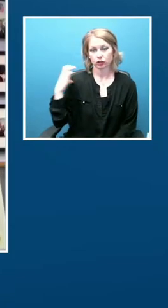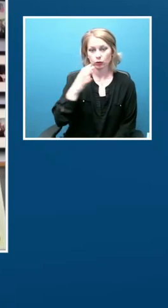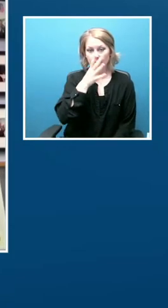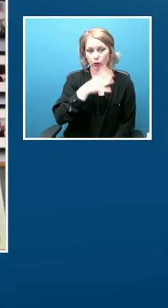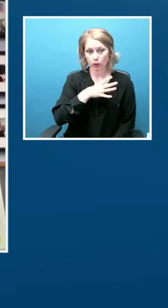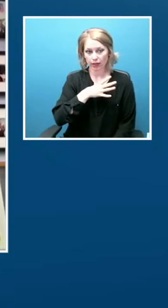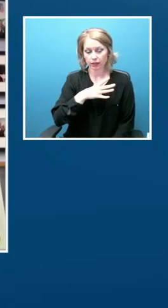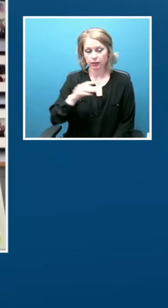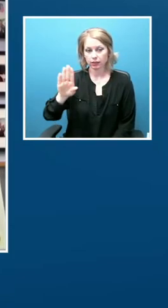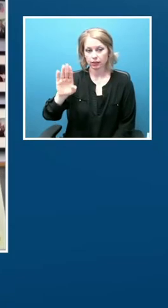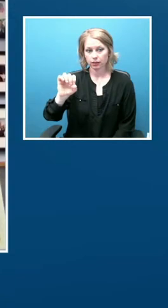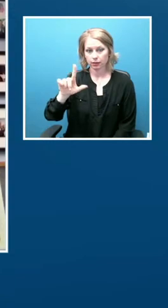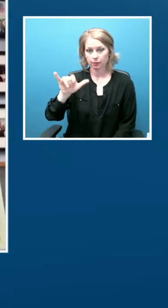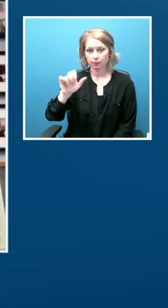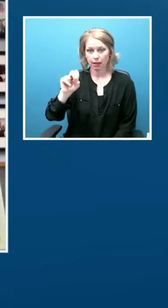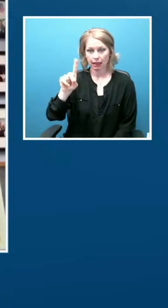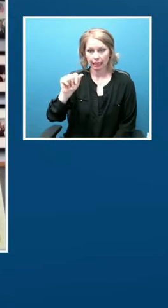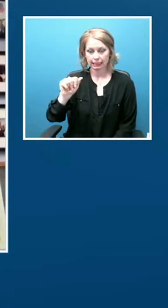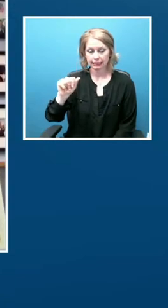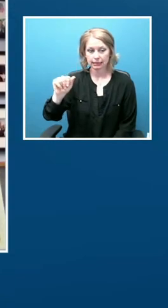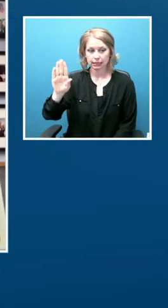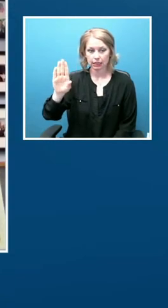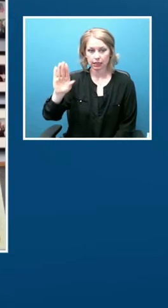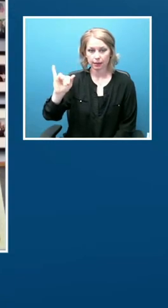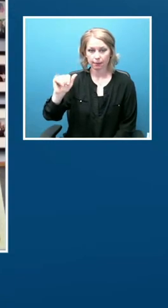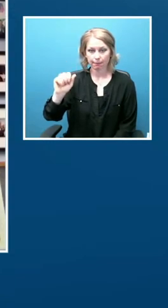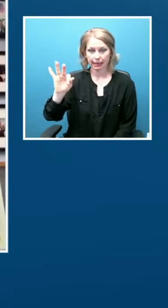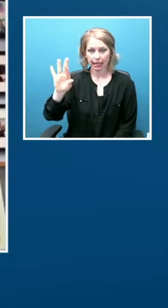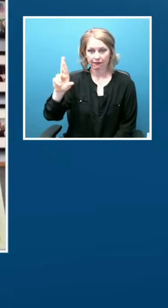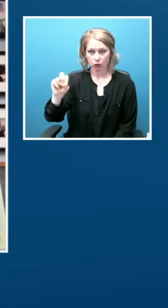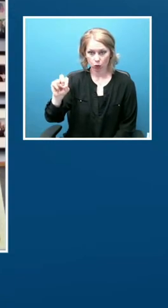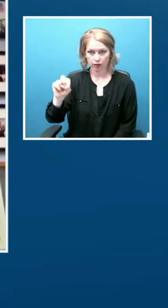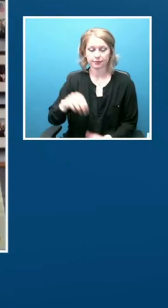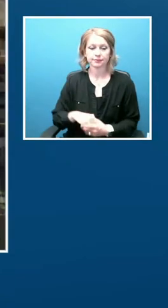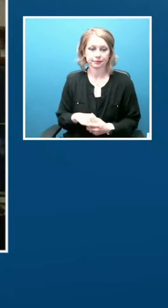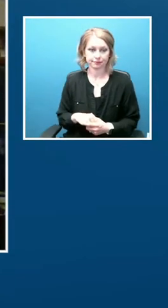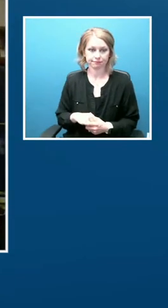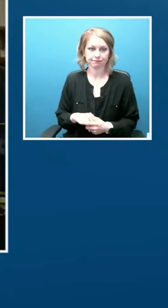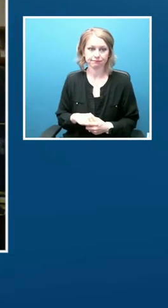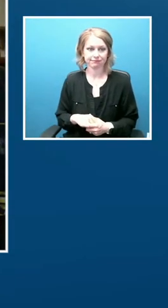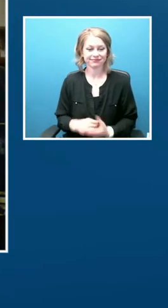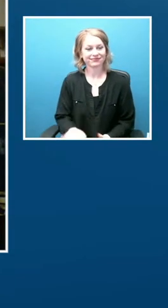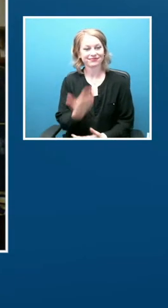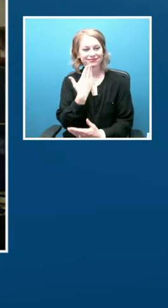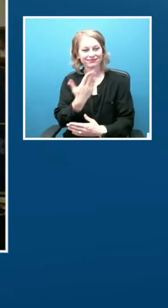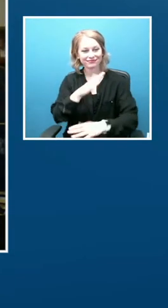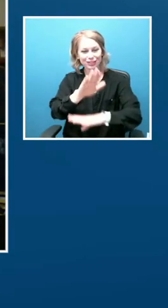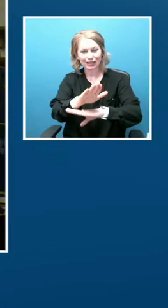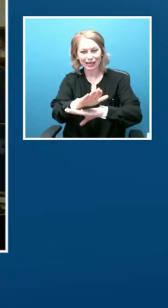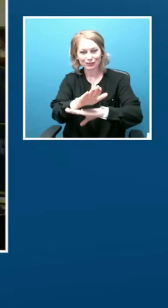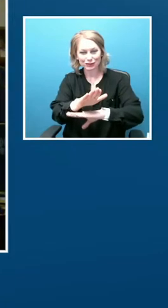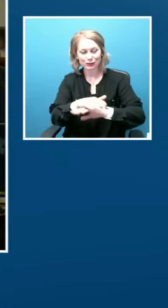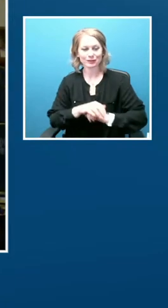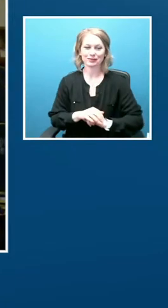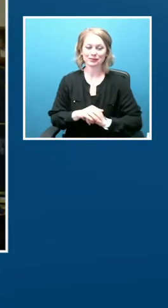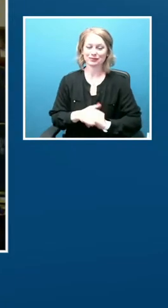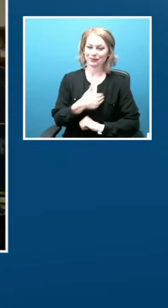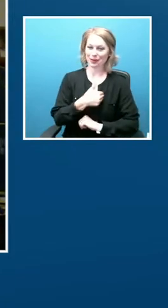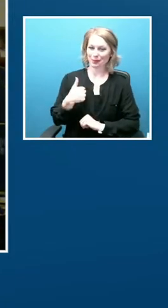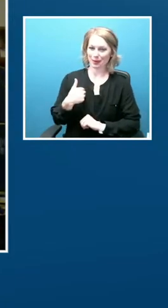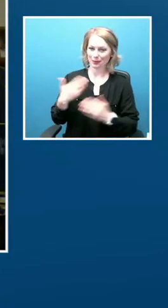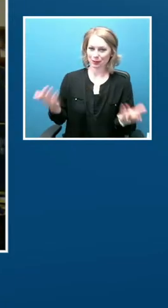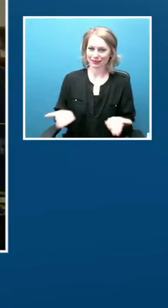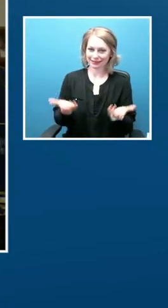Belinda Belfort to begin our presentation. Chairwoman. Good afternoon, Mr. Chairman and members of this wonderful